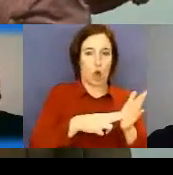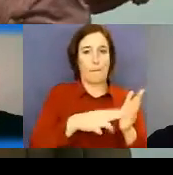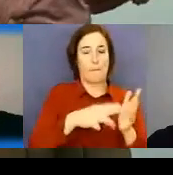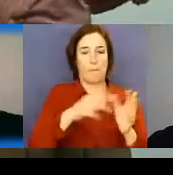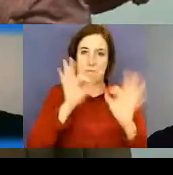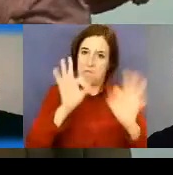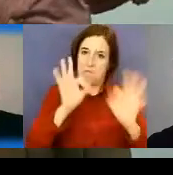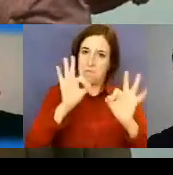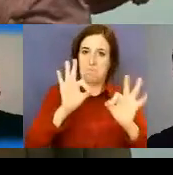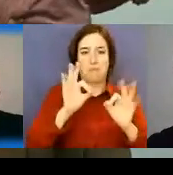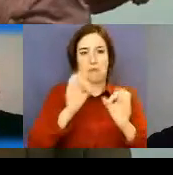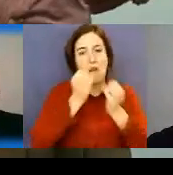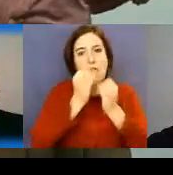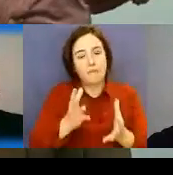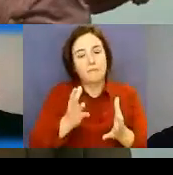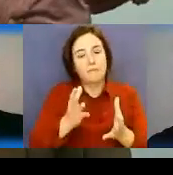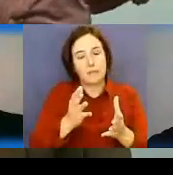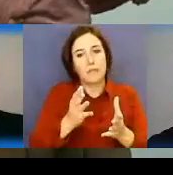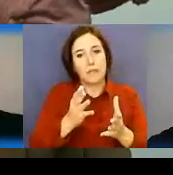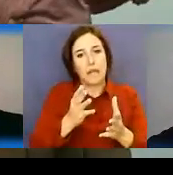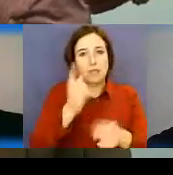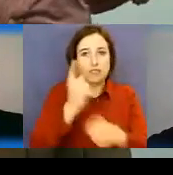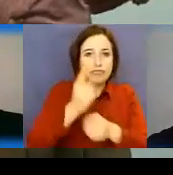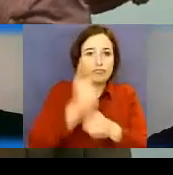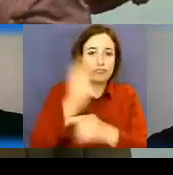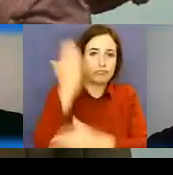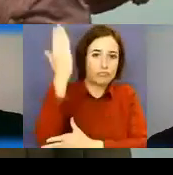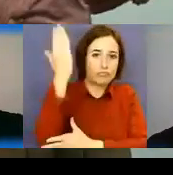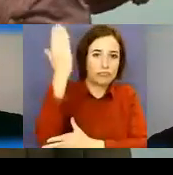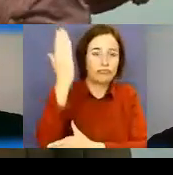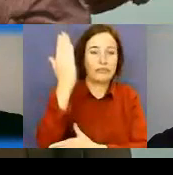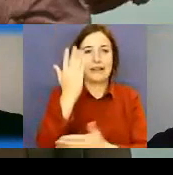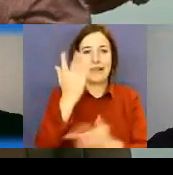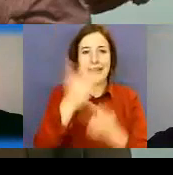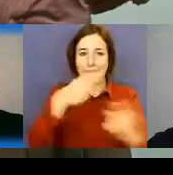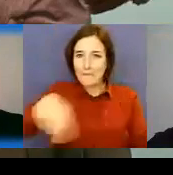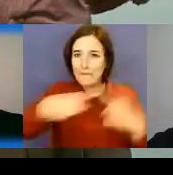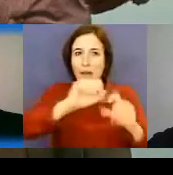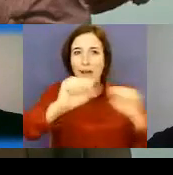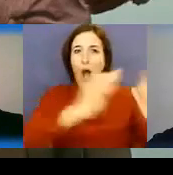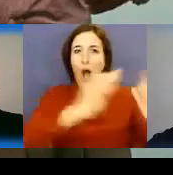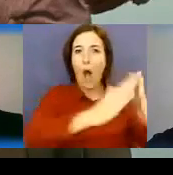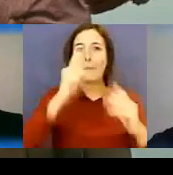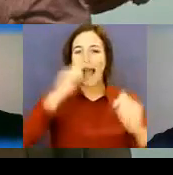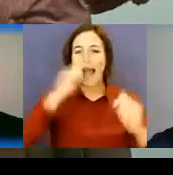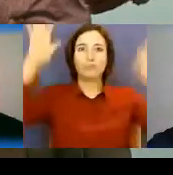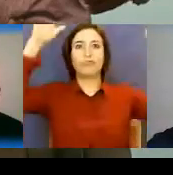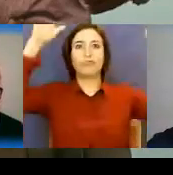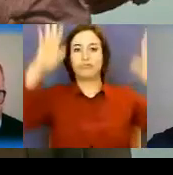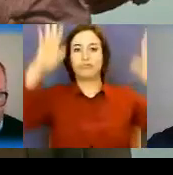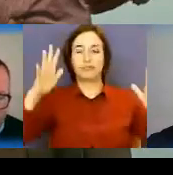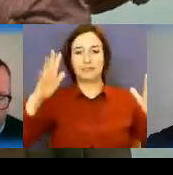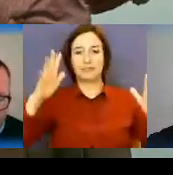sort of virtual round of applause, if you can possibly hear that in your respective sort of living rooms or